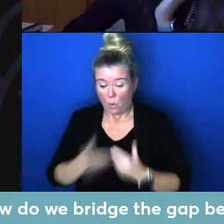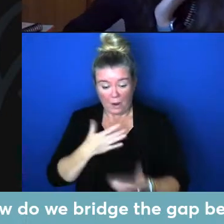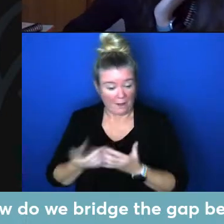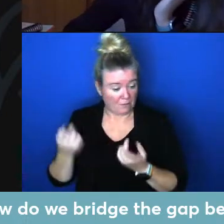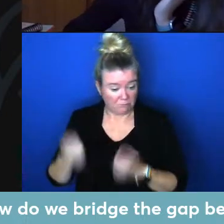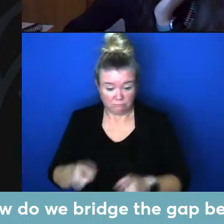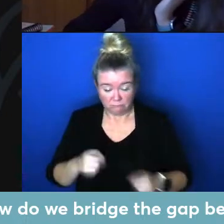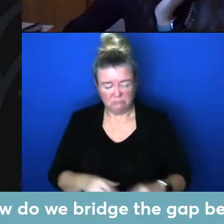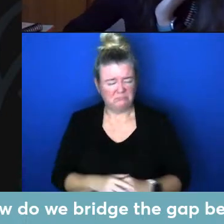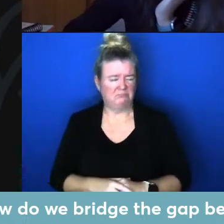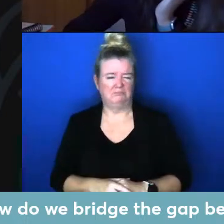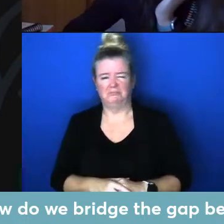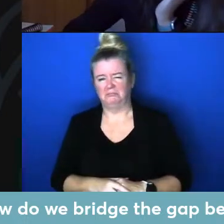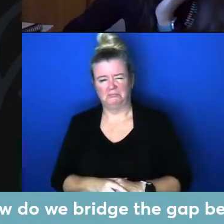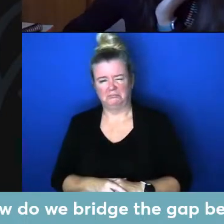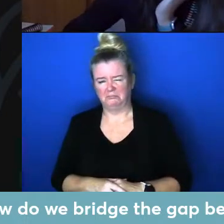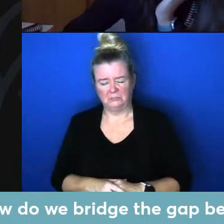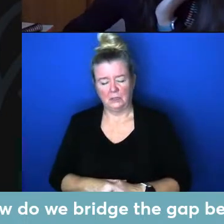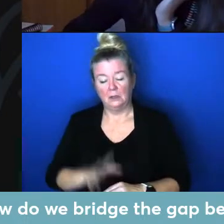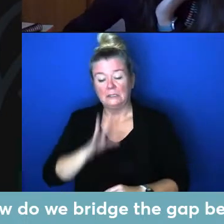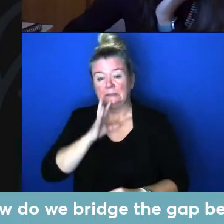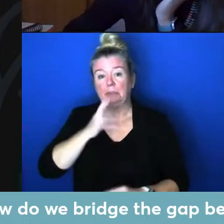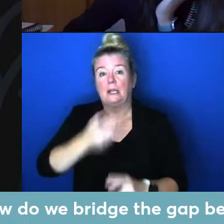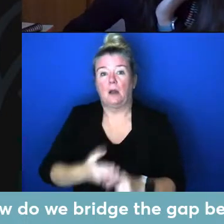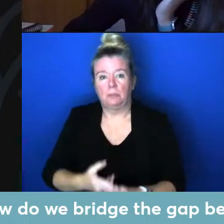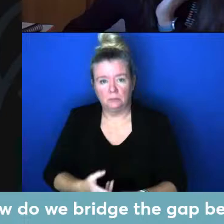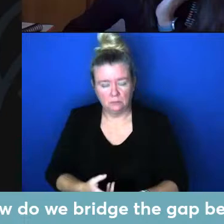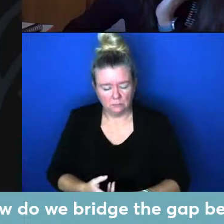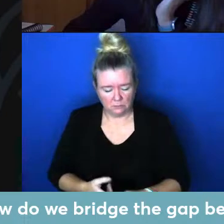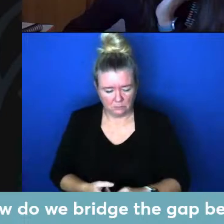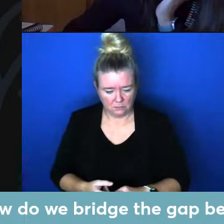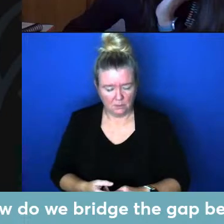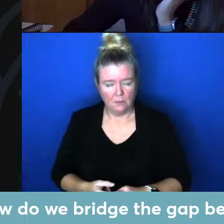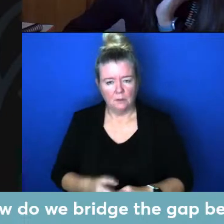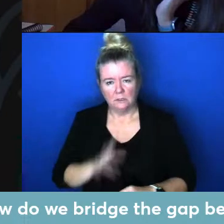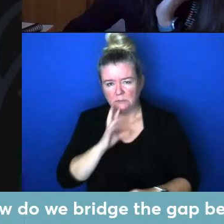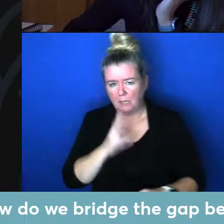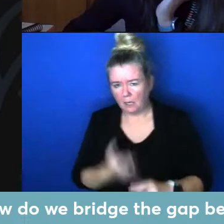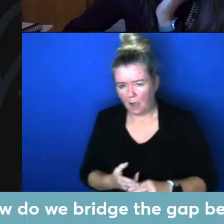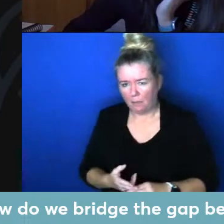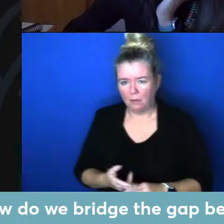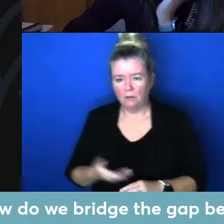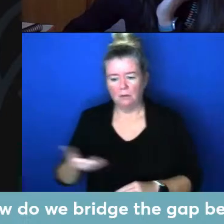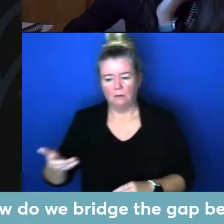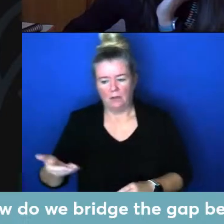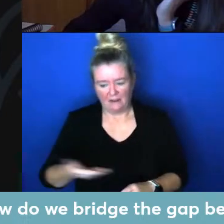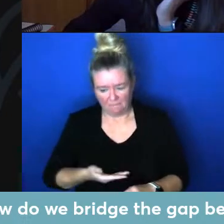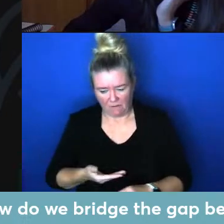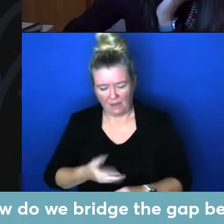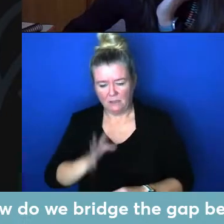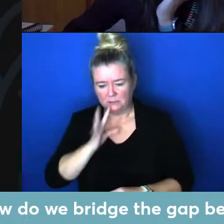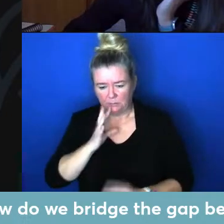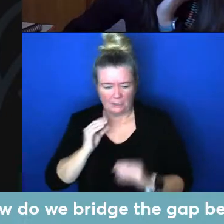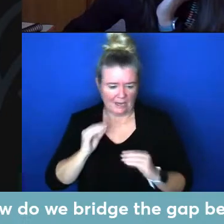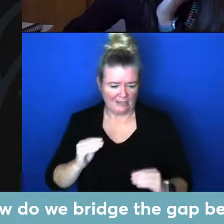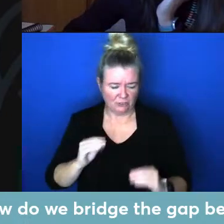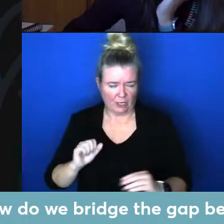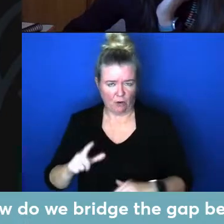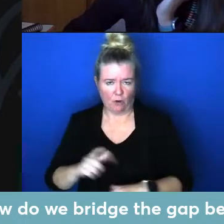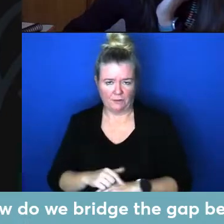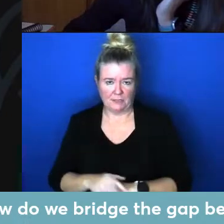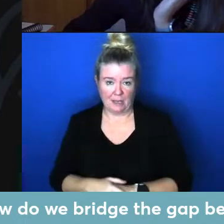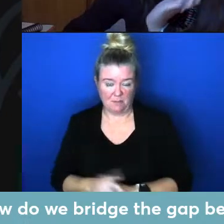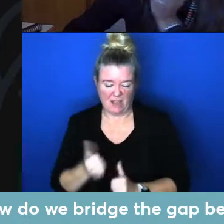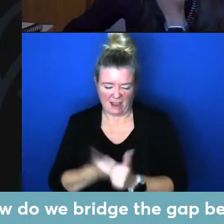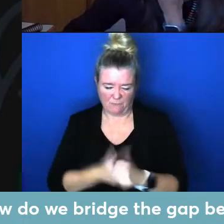be, just speak. Invite and speak. Invite, speak, educate all the time,